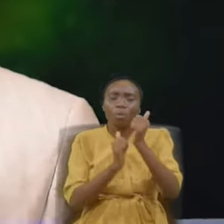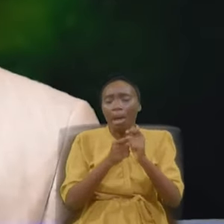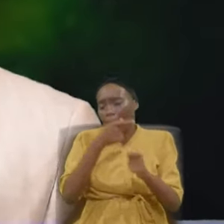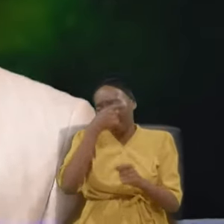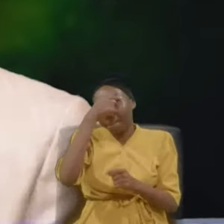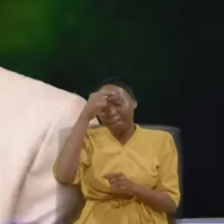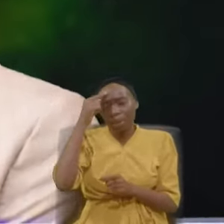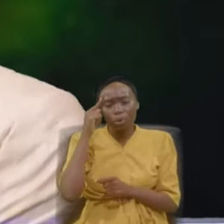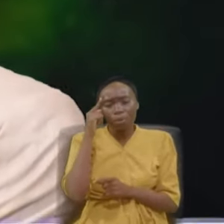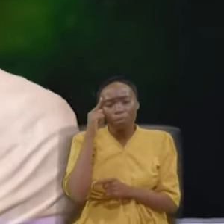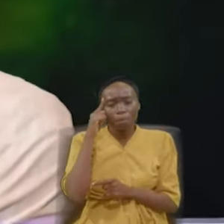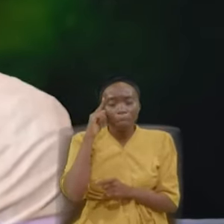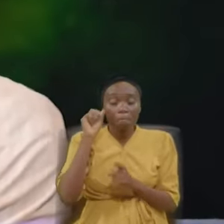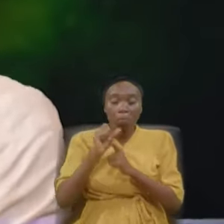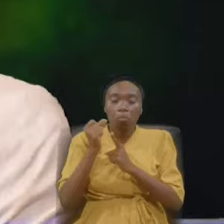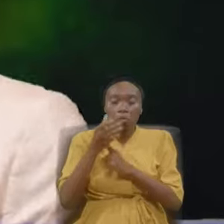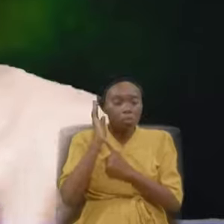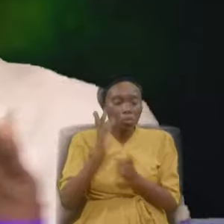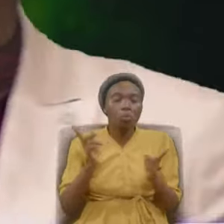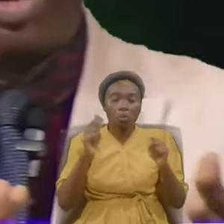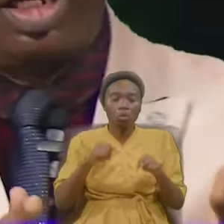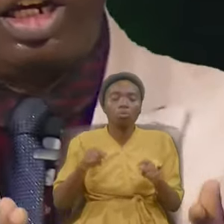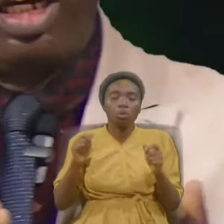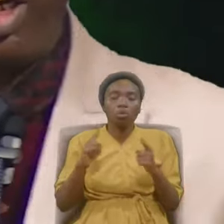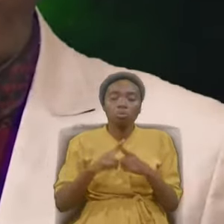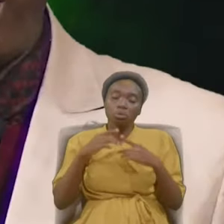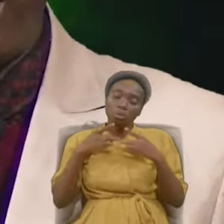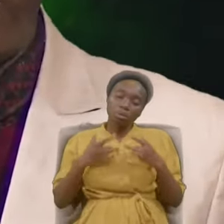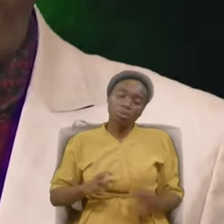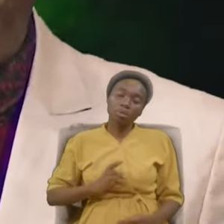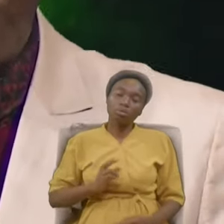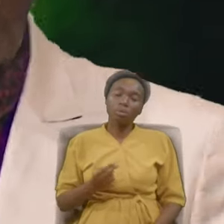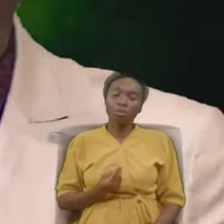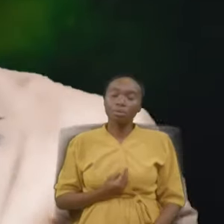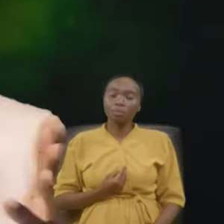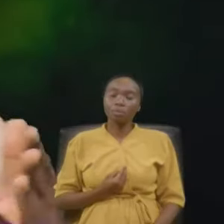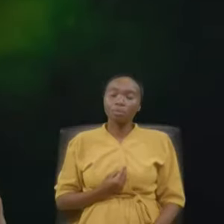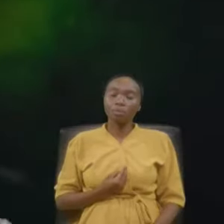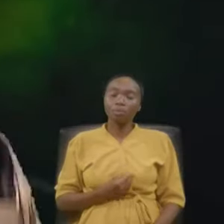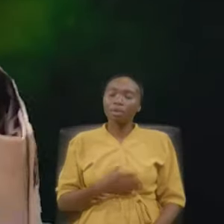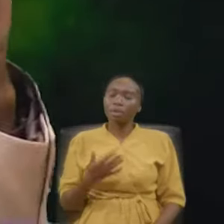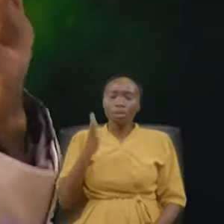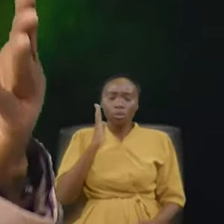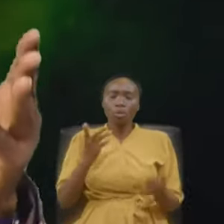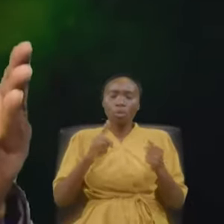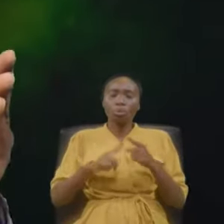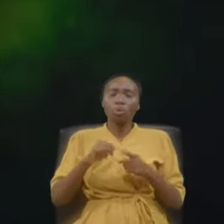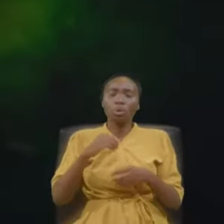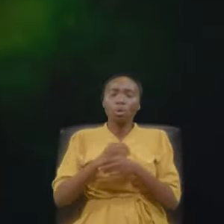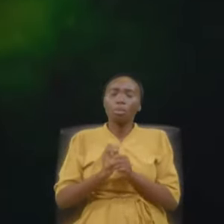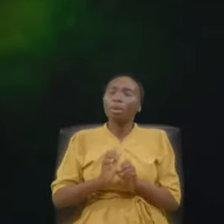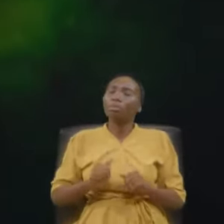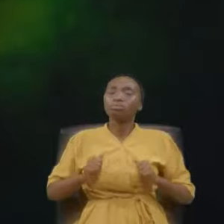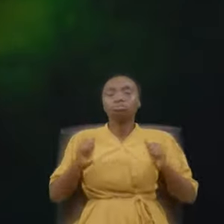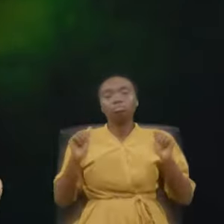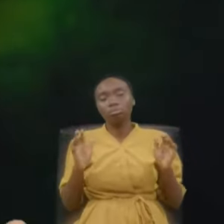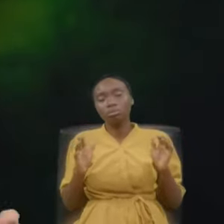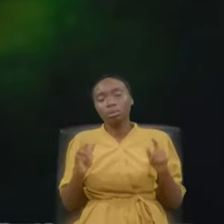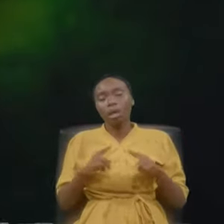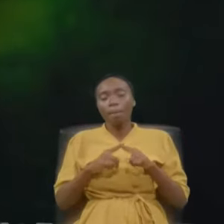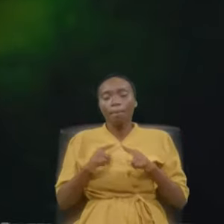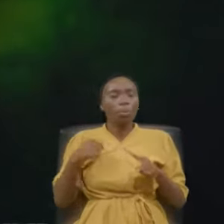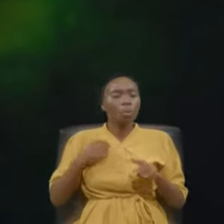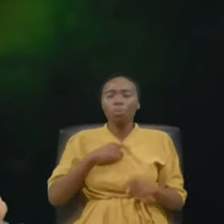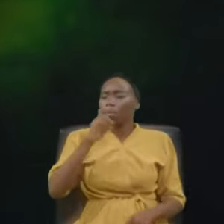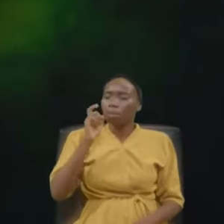because situation will come to discourage us. Situation will come to make us give up. We must